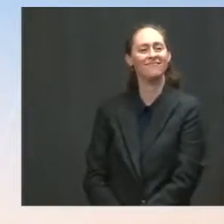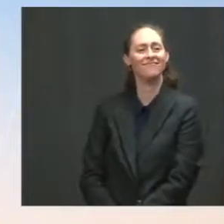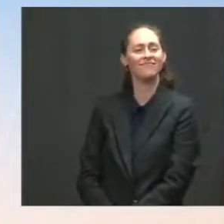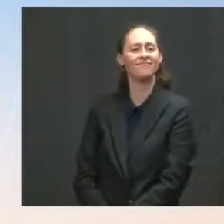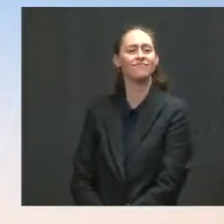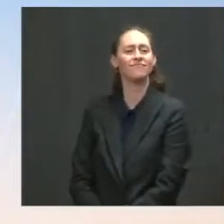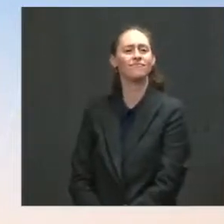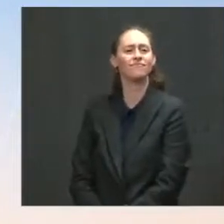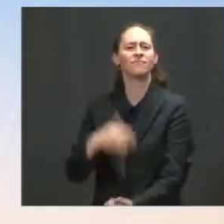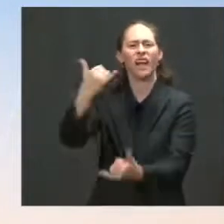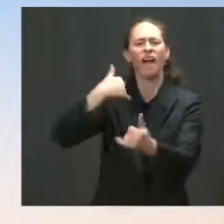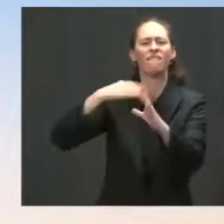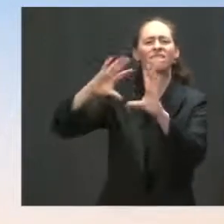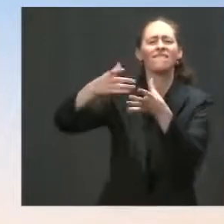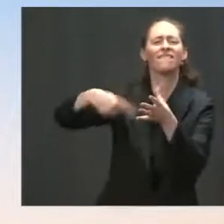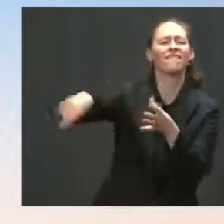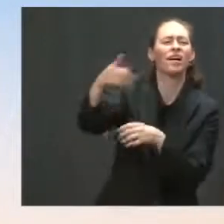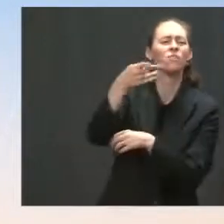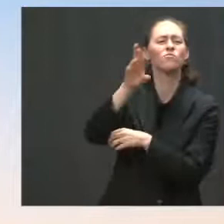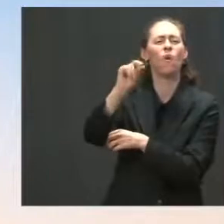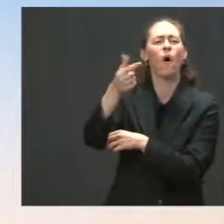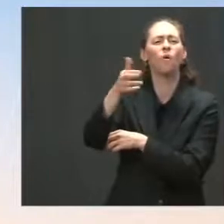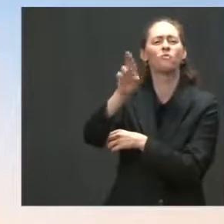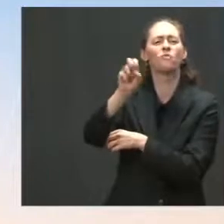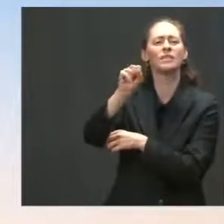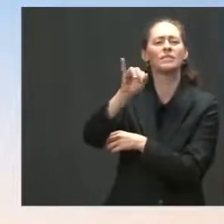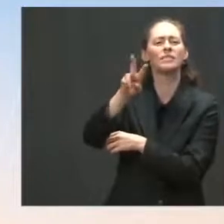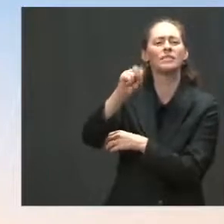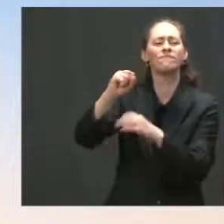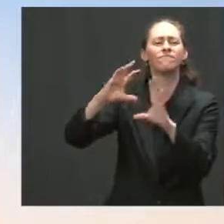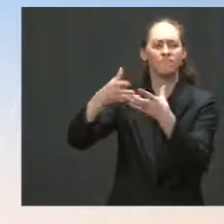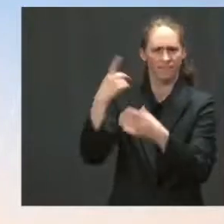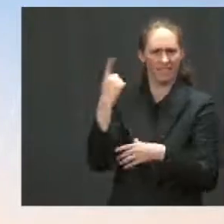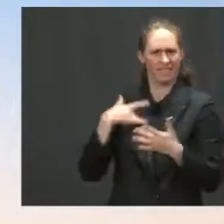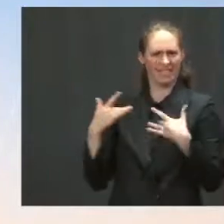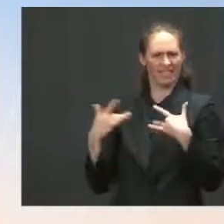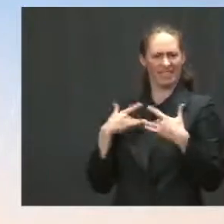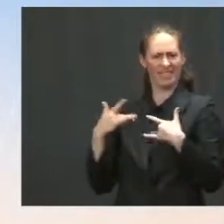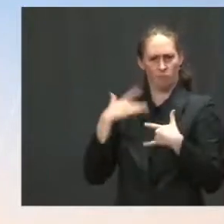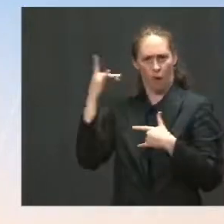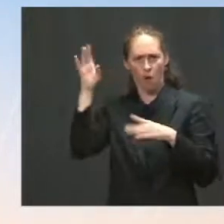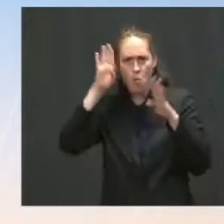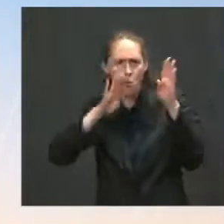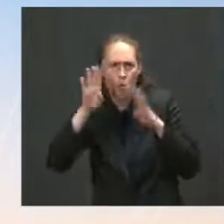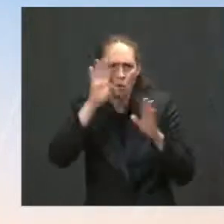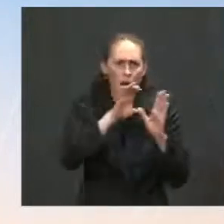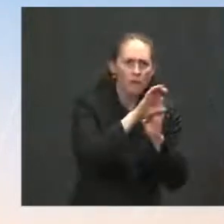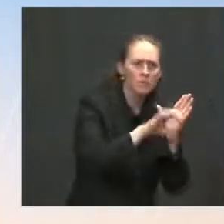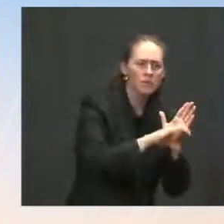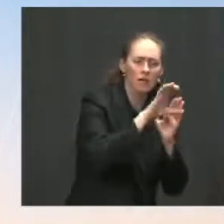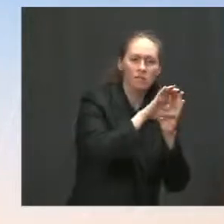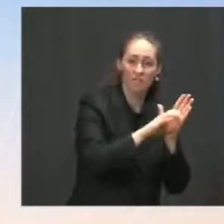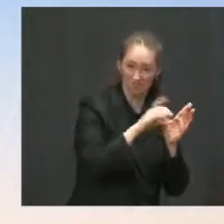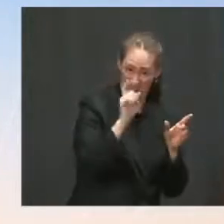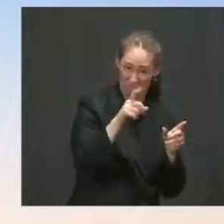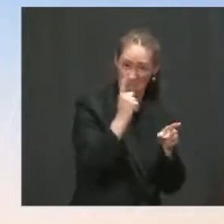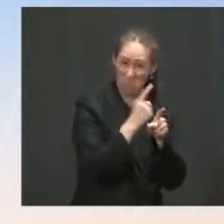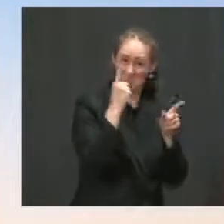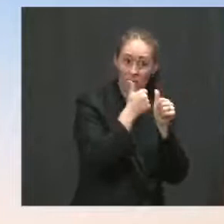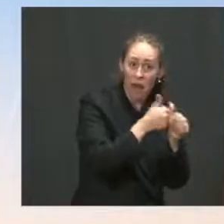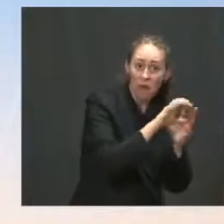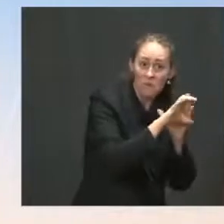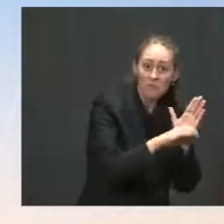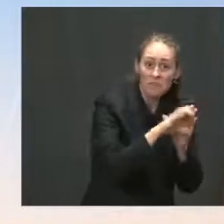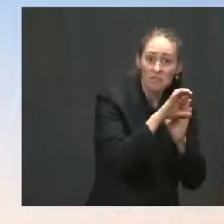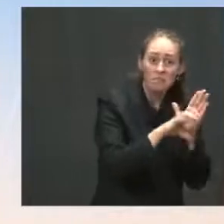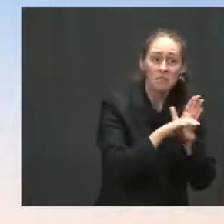Biden's concerns about the constitutionality of this move will end up being a self-fulfilling prophecy and motivate opponents